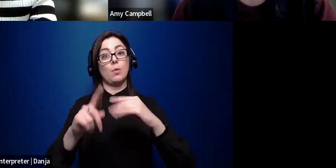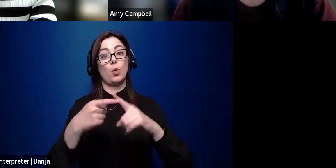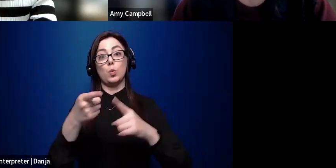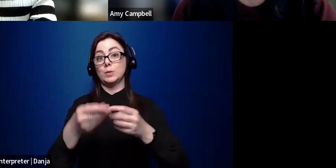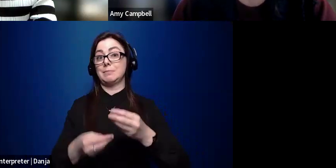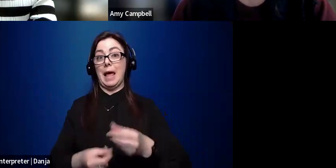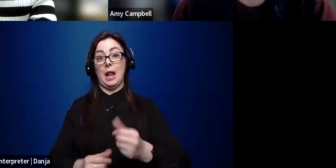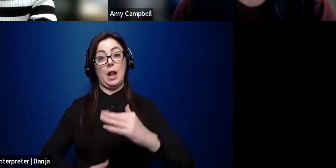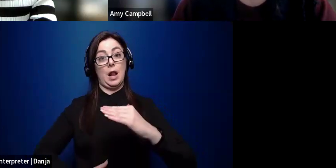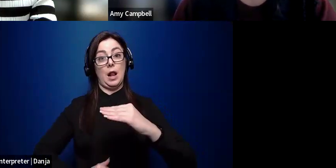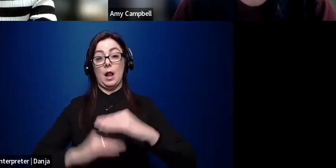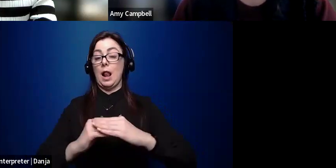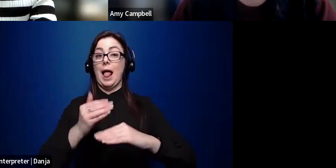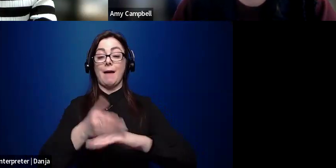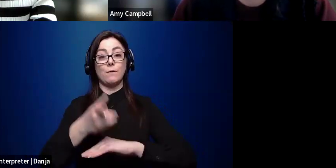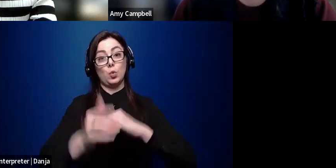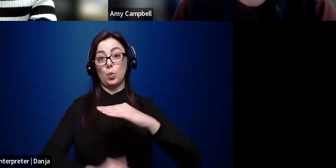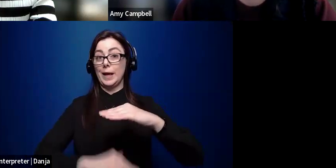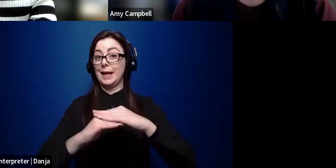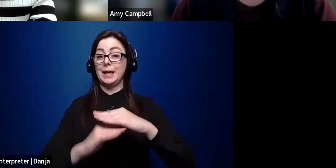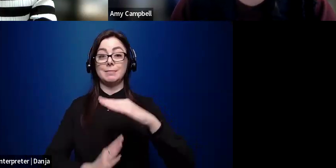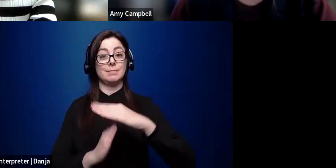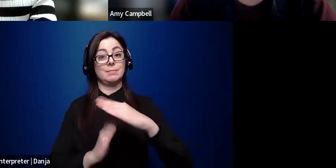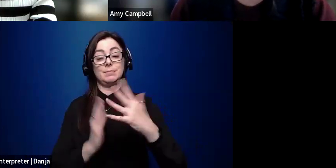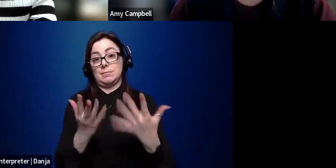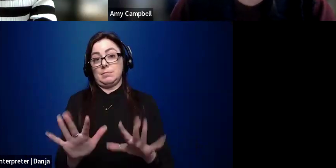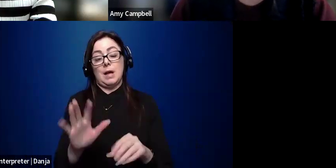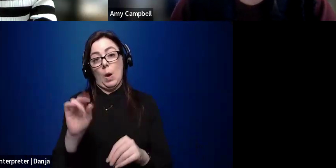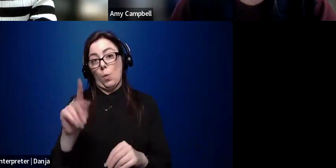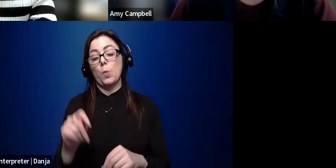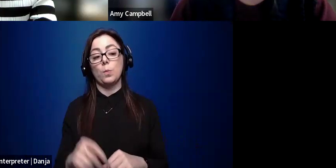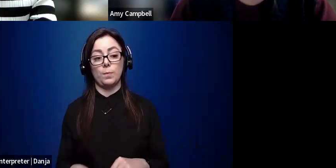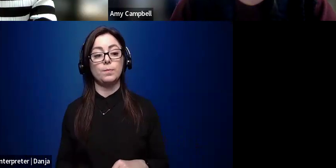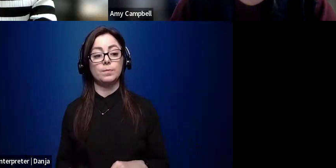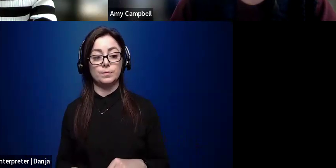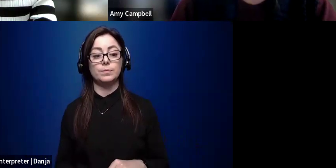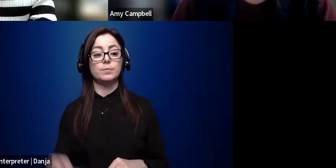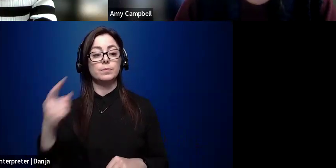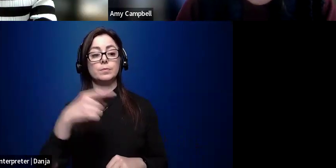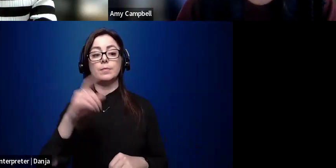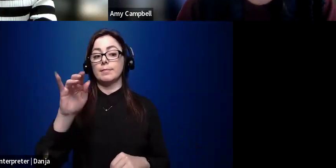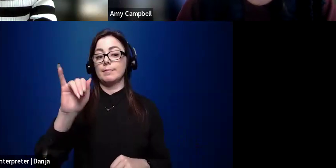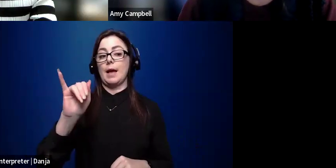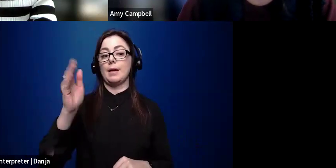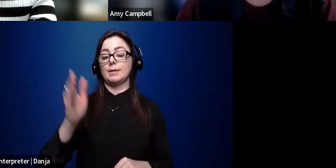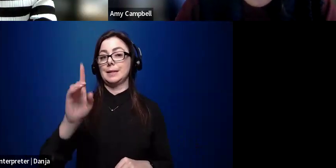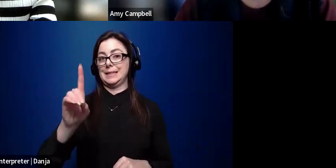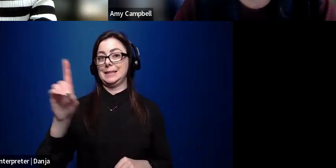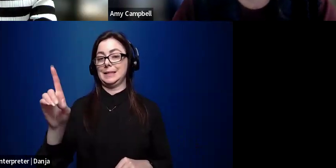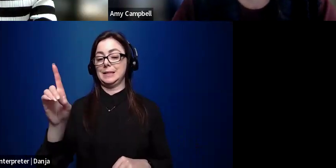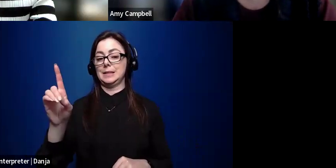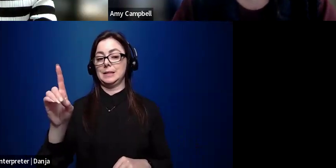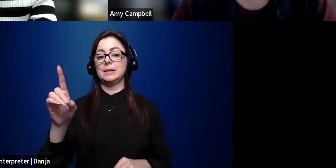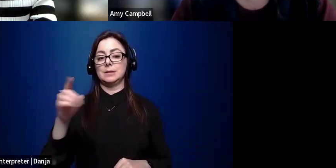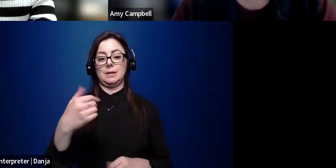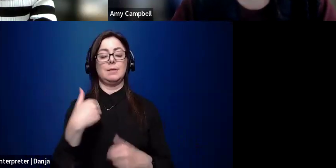People with intellectual disabilities and developmental disabilities, which if you see on our slides is IADD, have